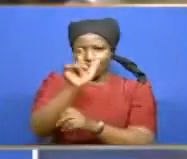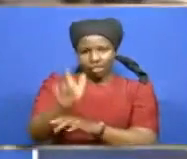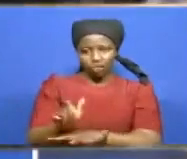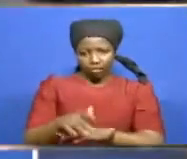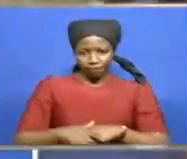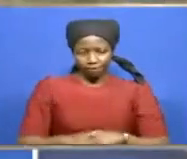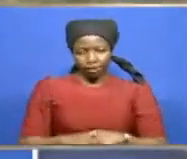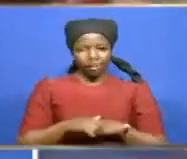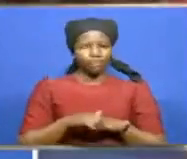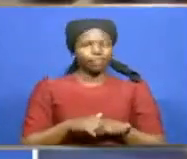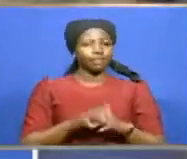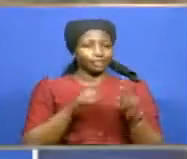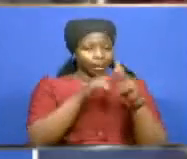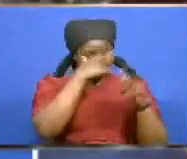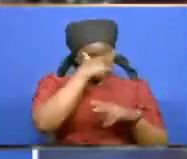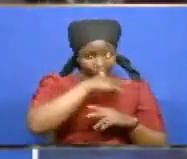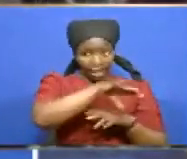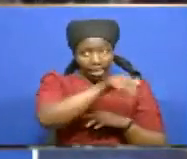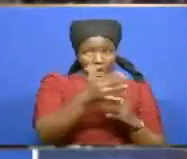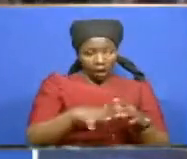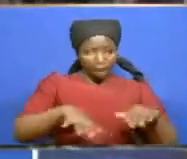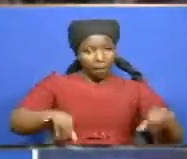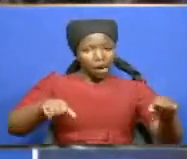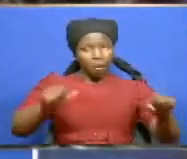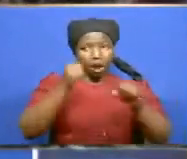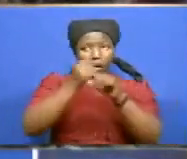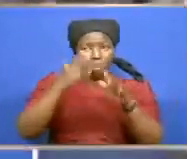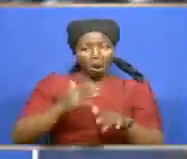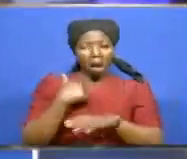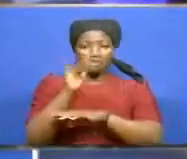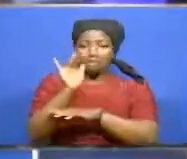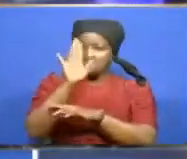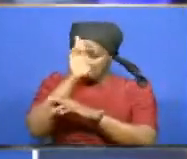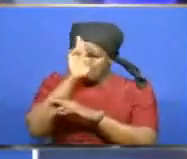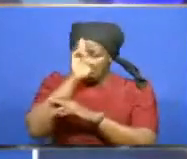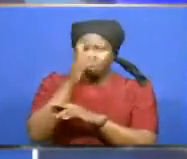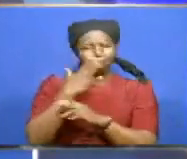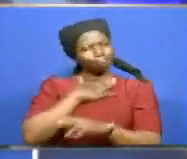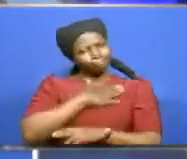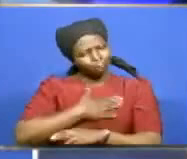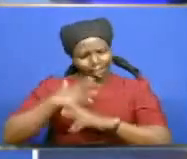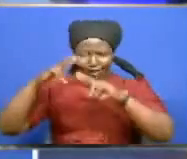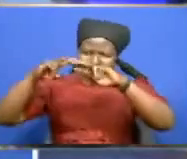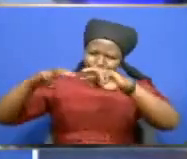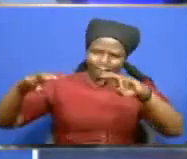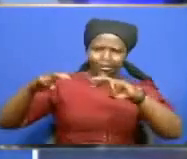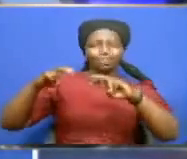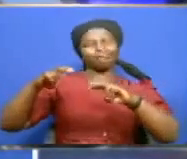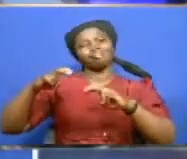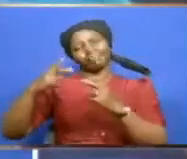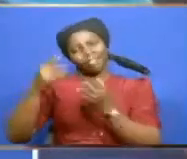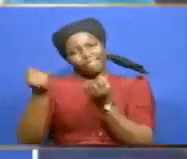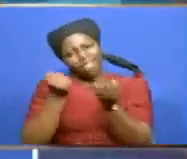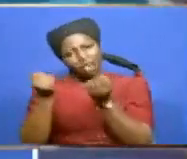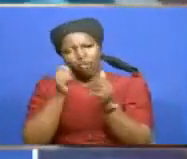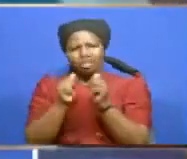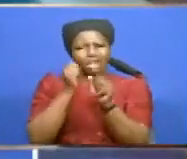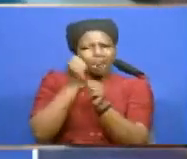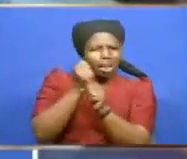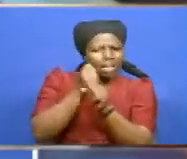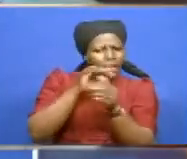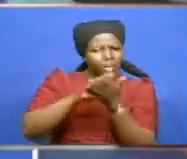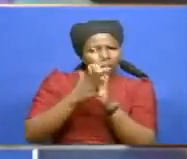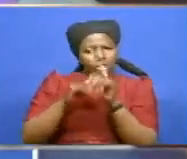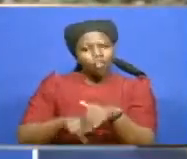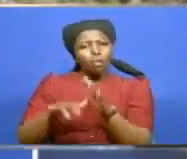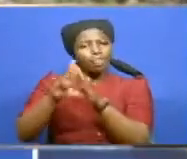We start in Thika town, where Boda Boda operators have petitioned the police to crack down on rogue public service vehicles operated by Kenya